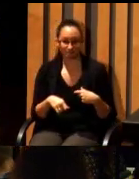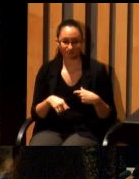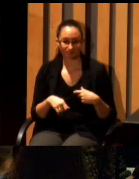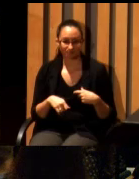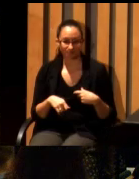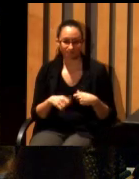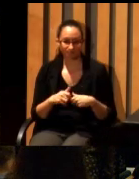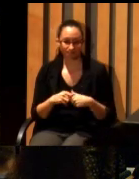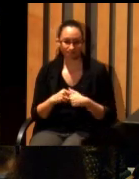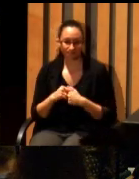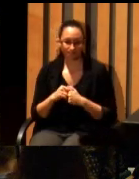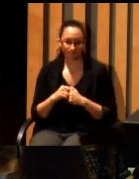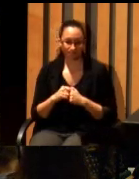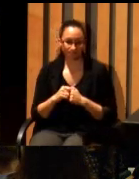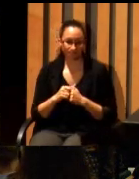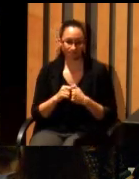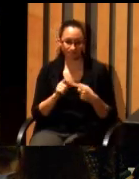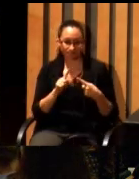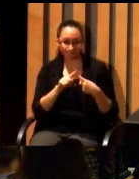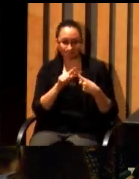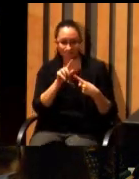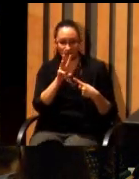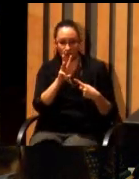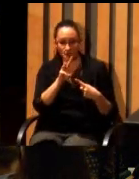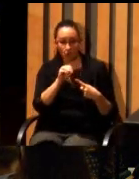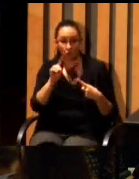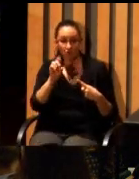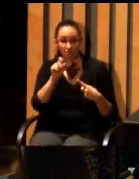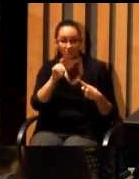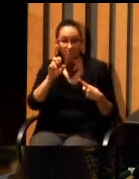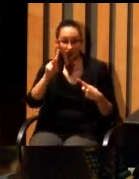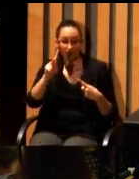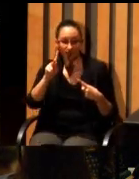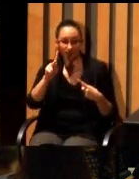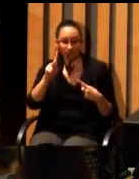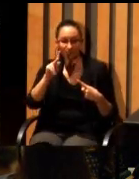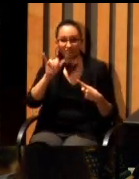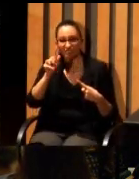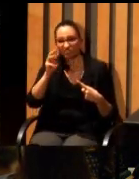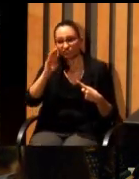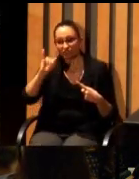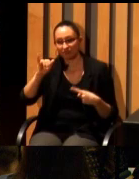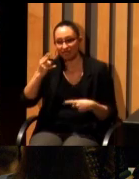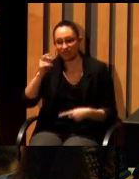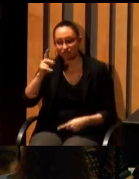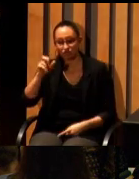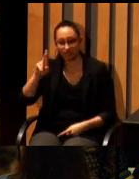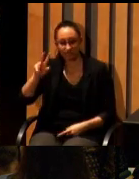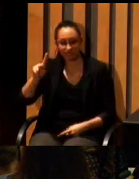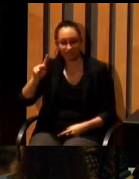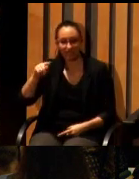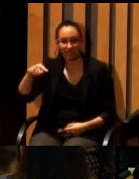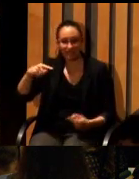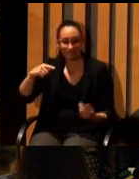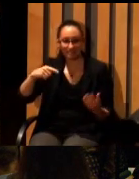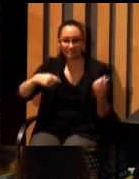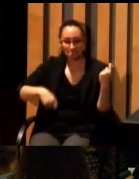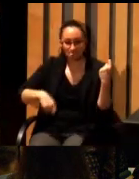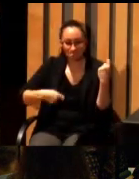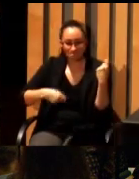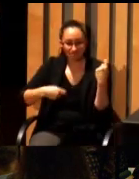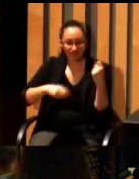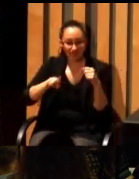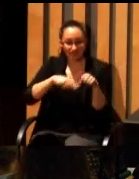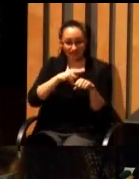where a young man named Jimi Hendrix played an instrumental version of the national anthem